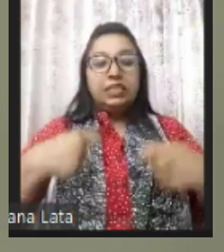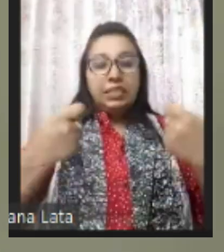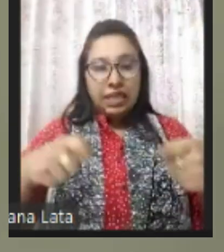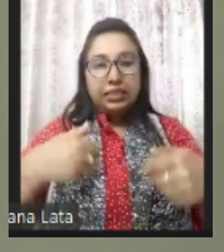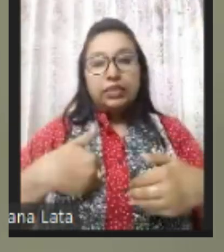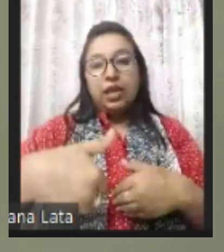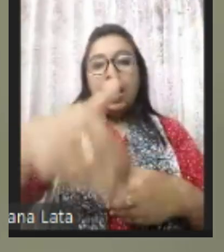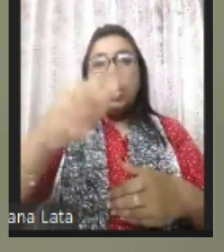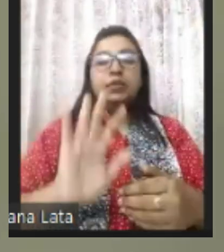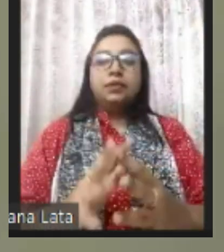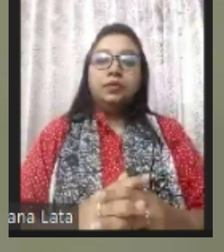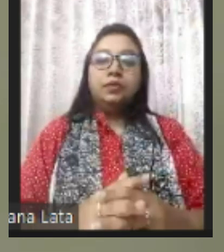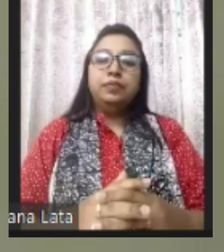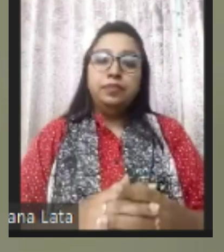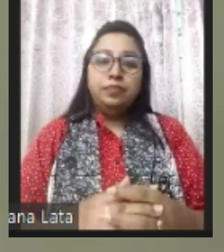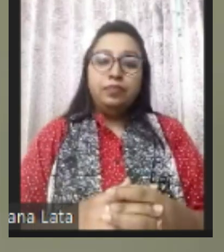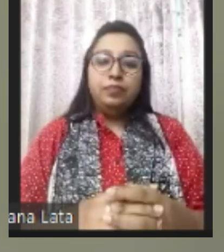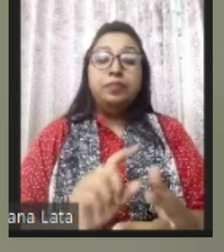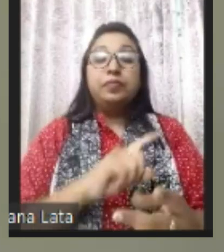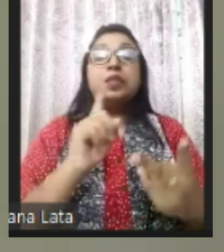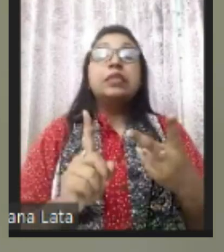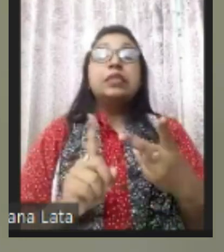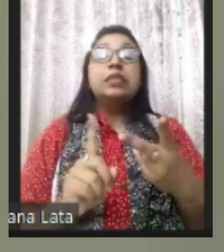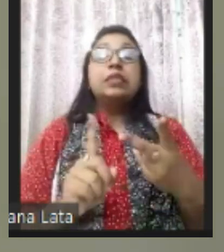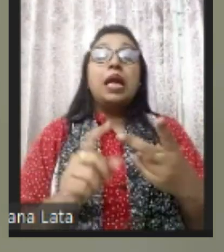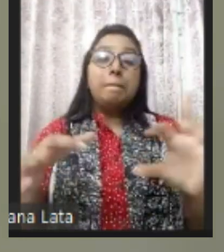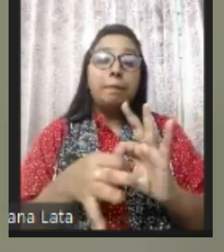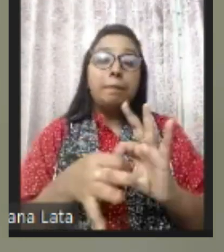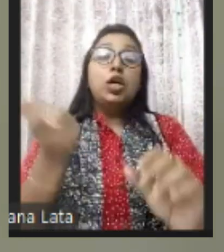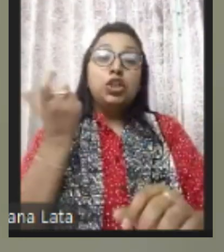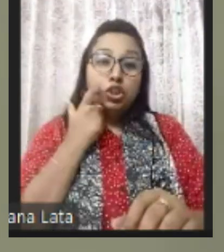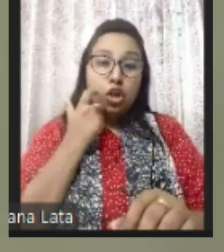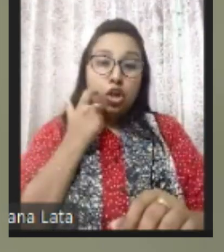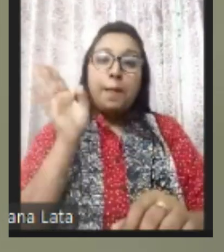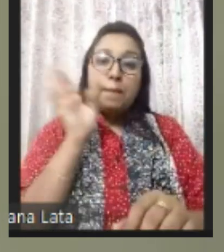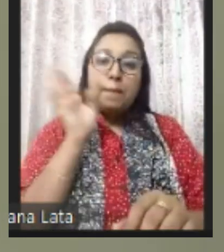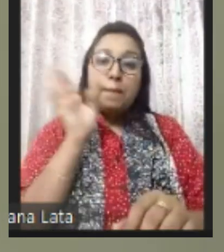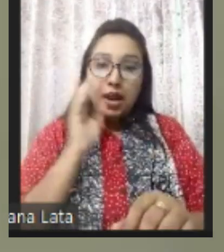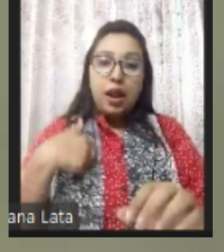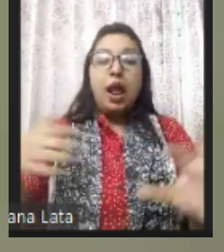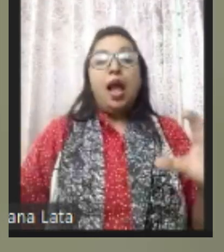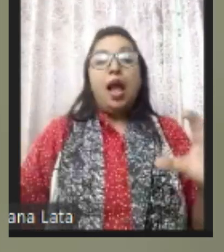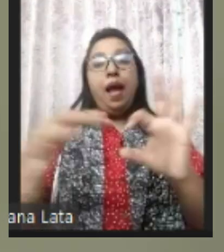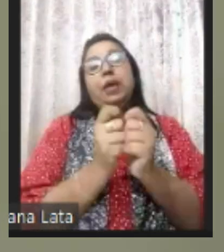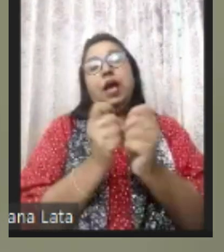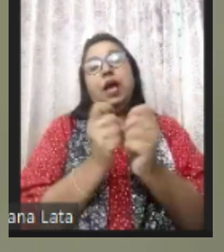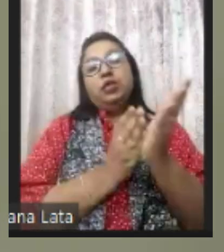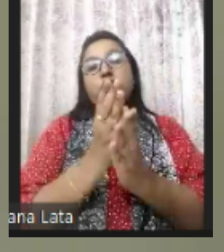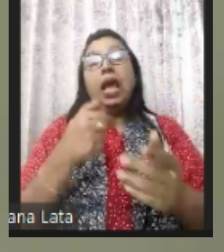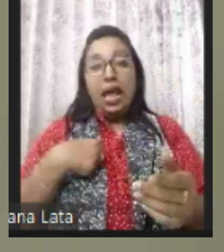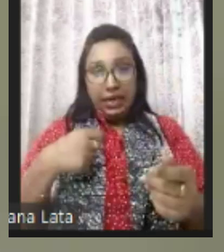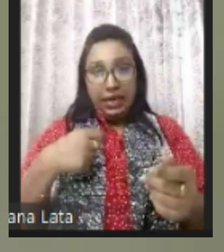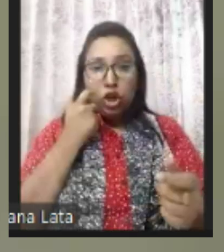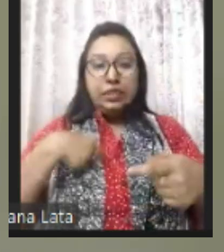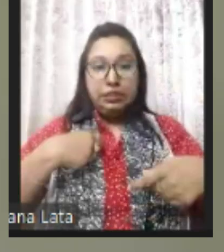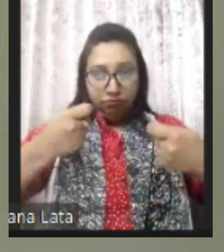that you pointed out is the partnerships that we need to have, public, private, and academic partnership. I think that's also in progress. Again, I think more can